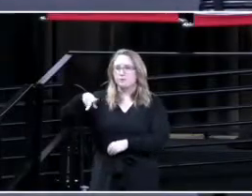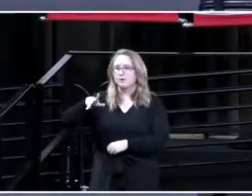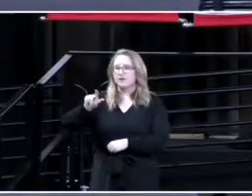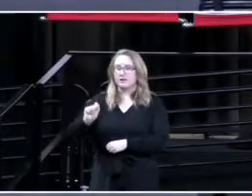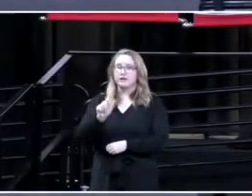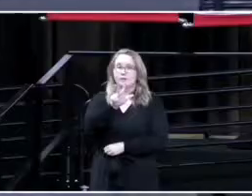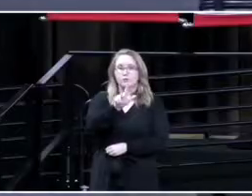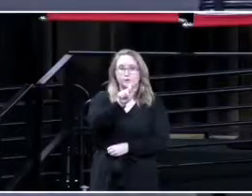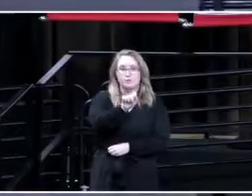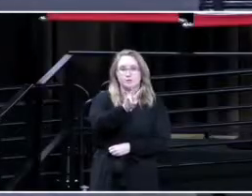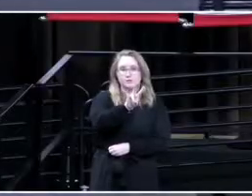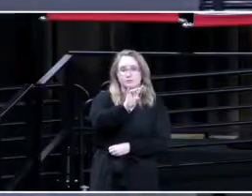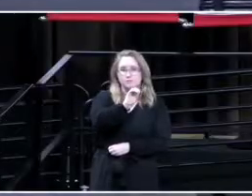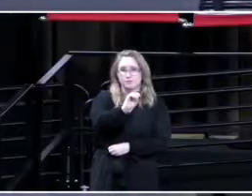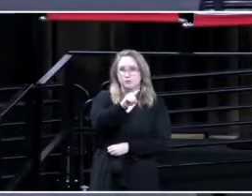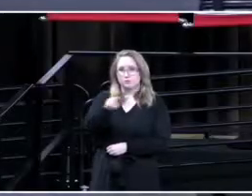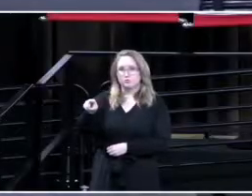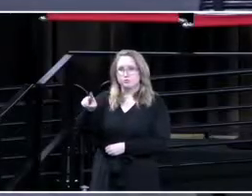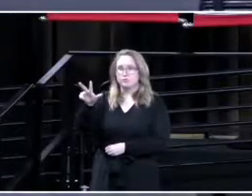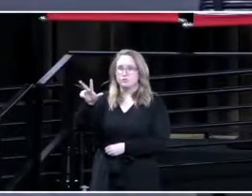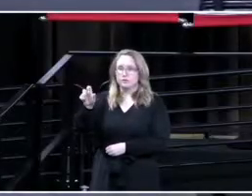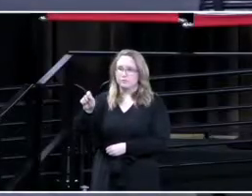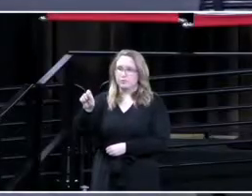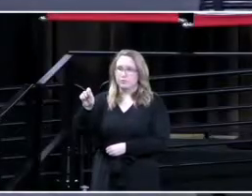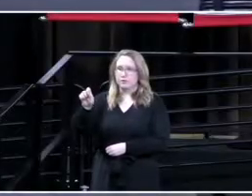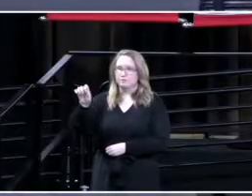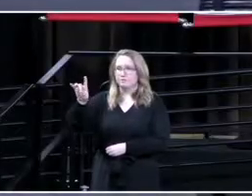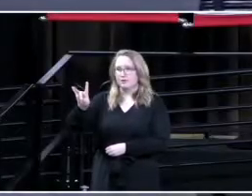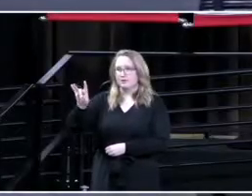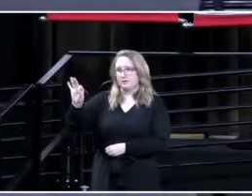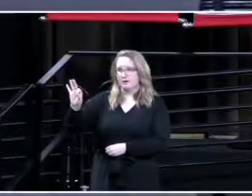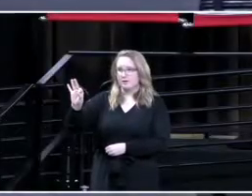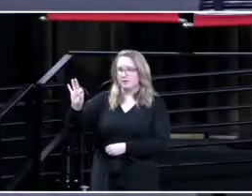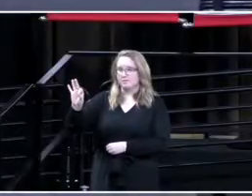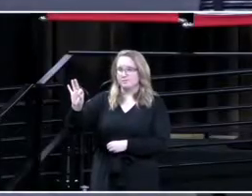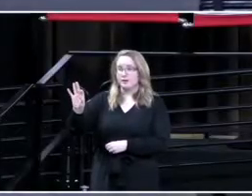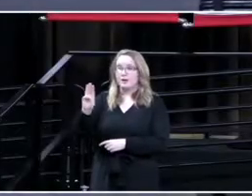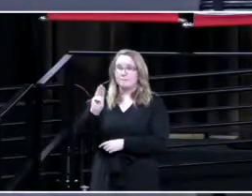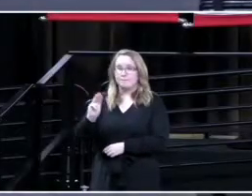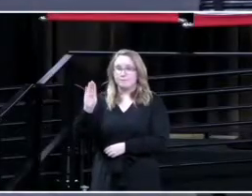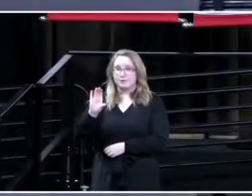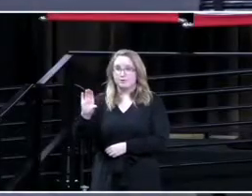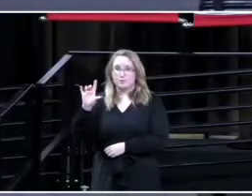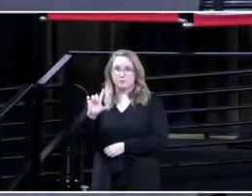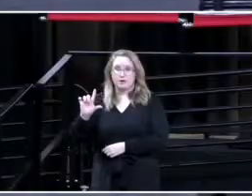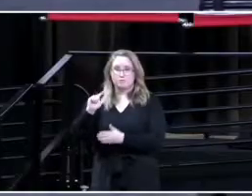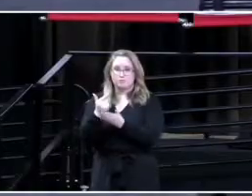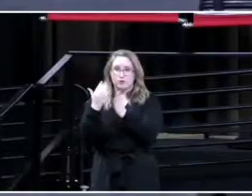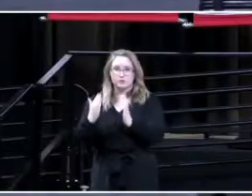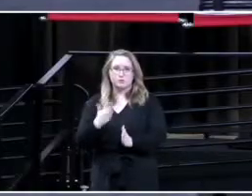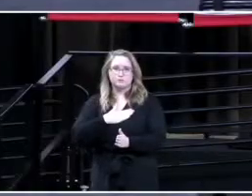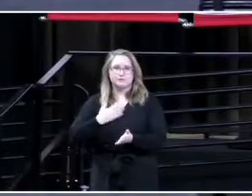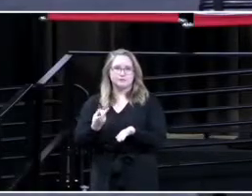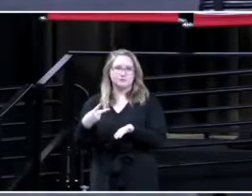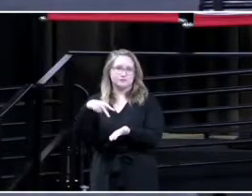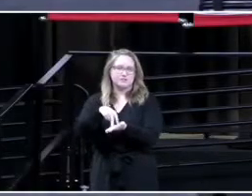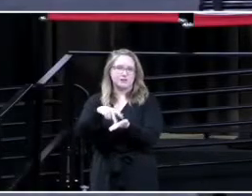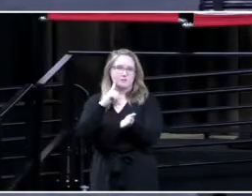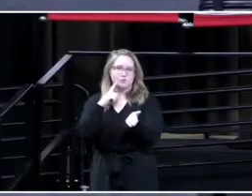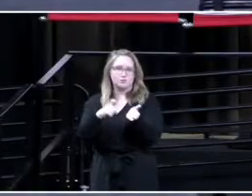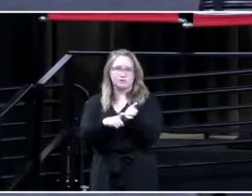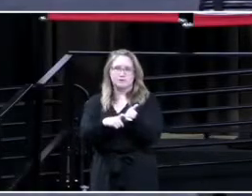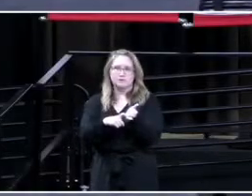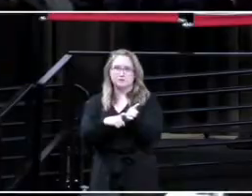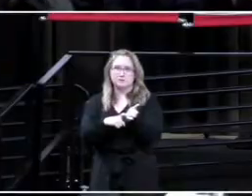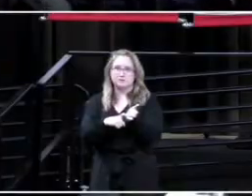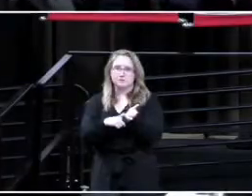of 3.70 to 3.89. Magna cum laude graduates, please stand and be